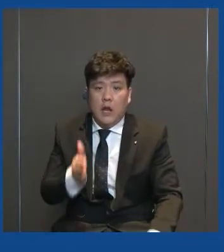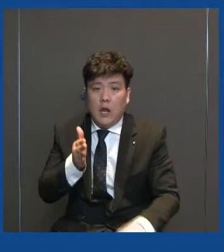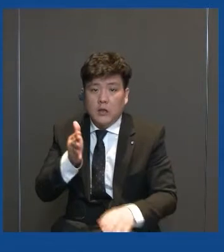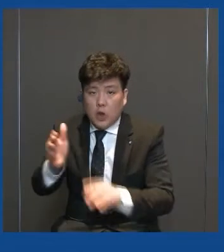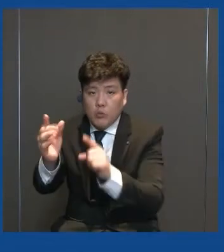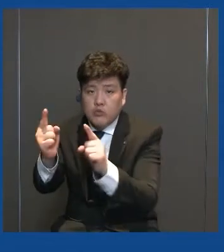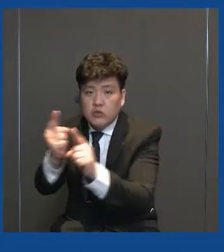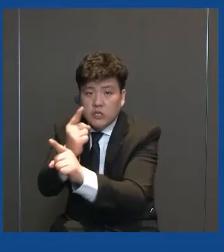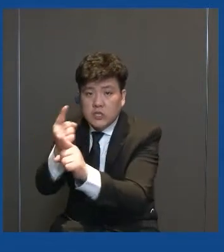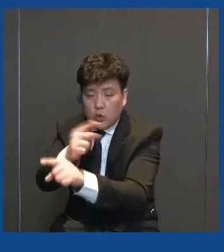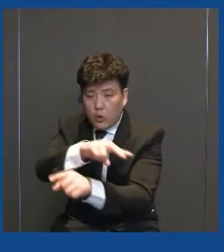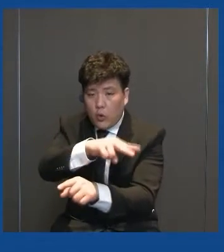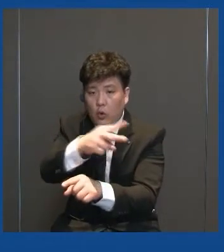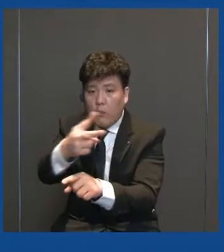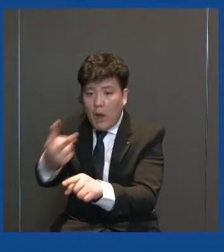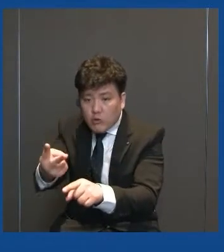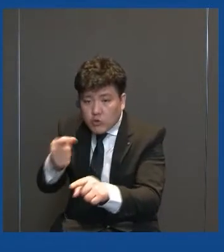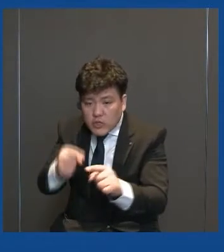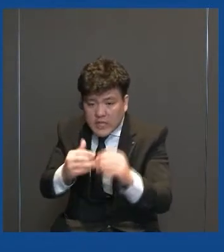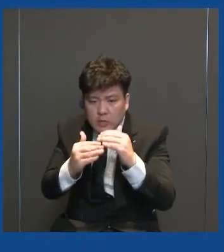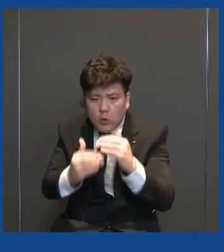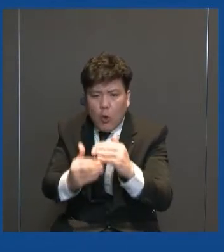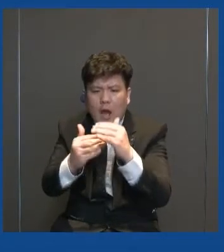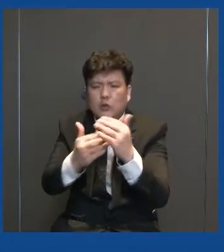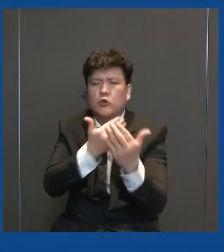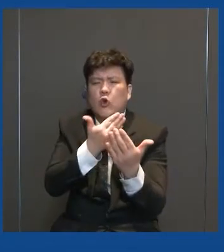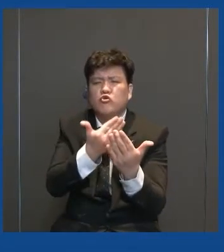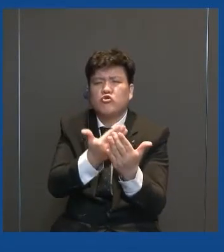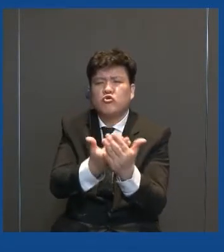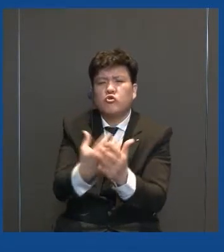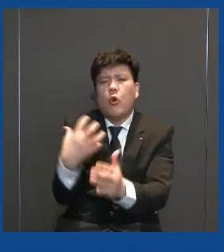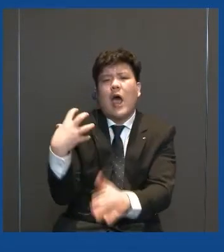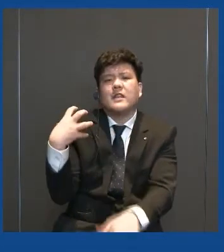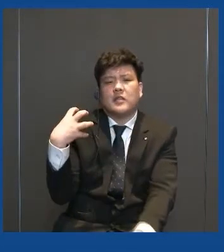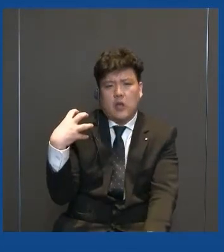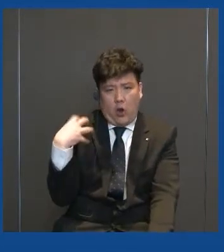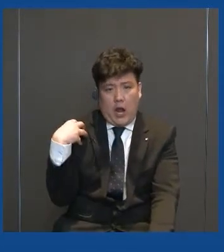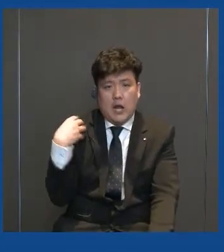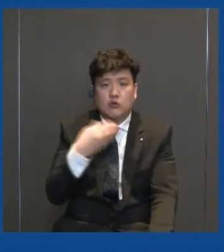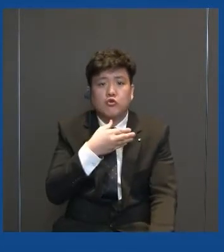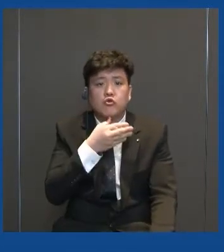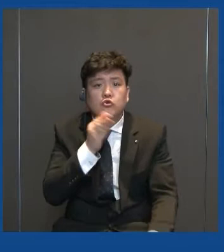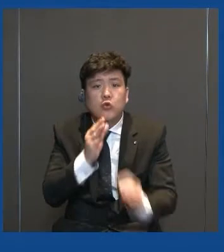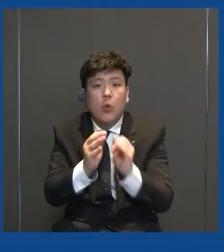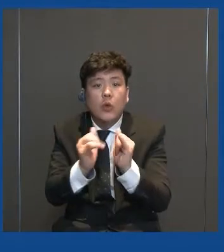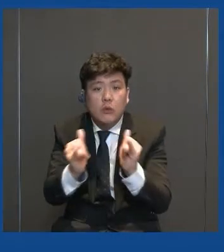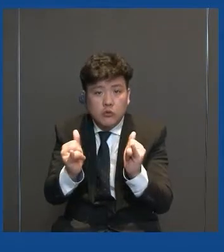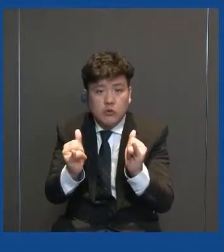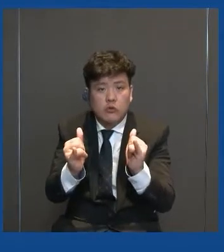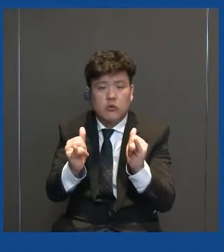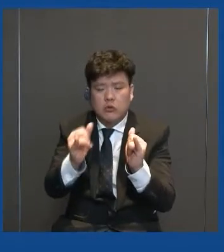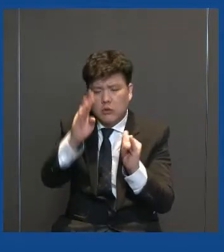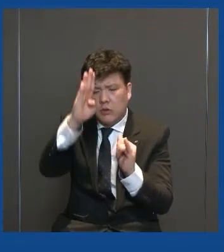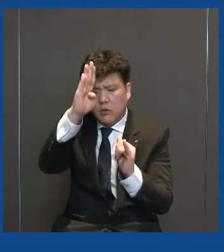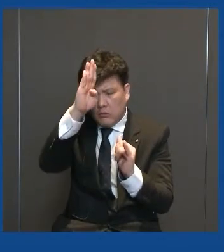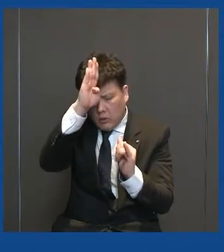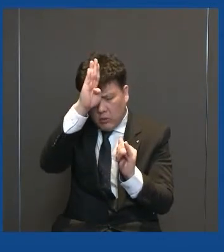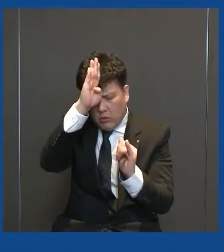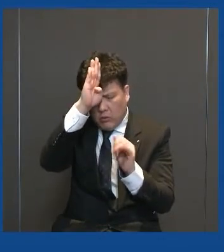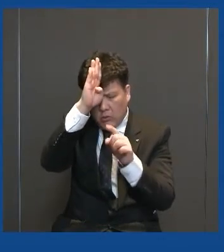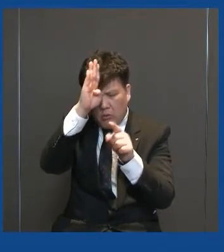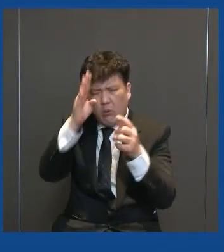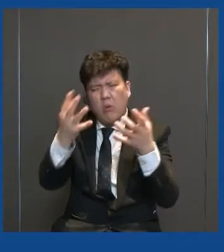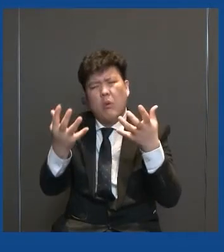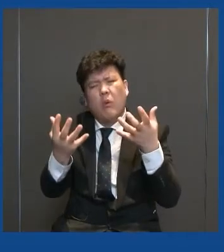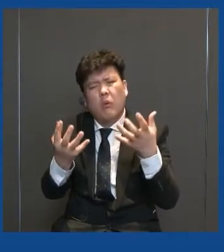high comorbidity and fall ill more frequently, this is particularly important as